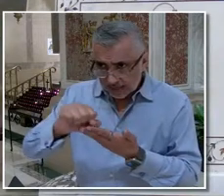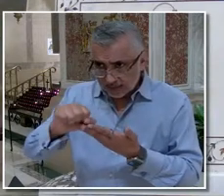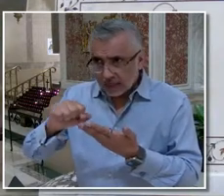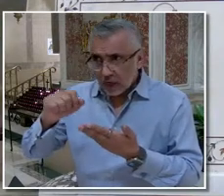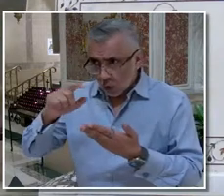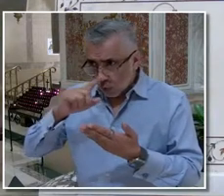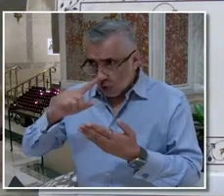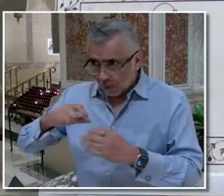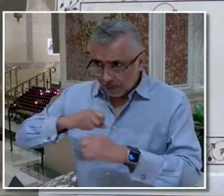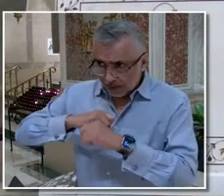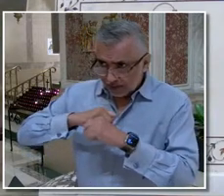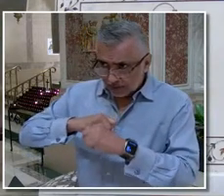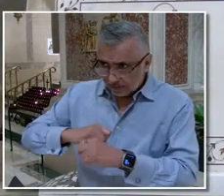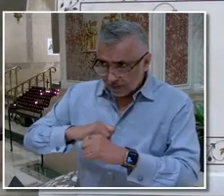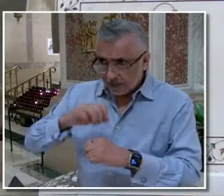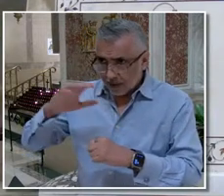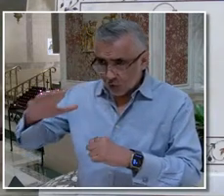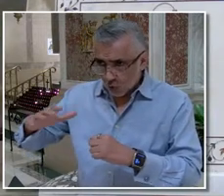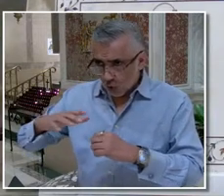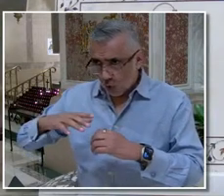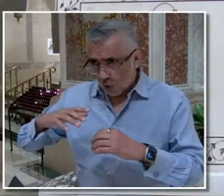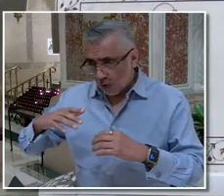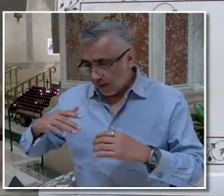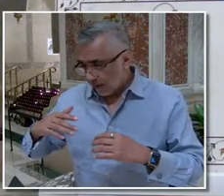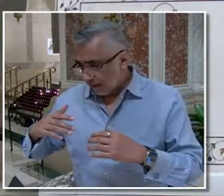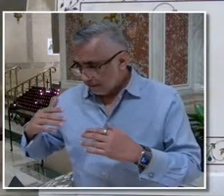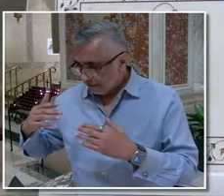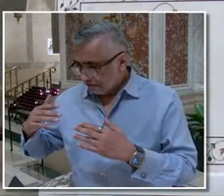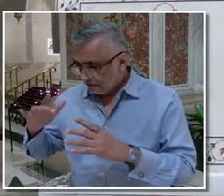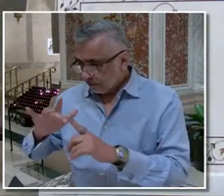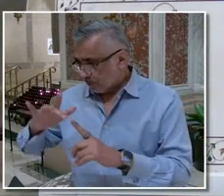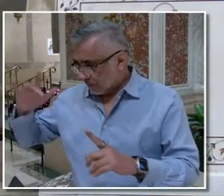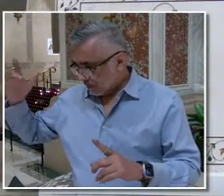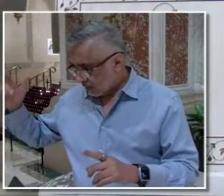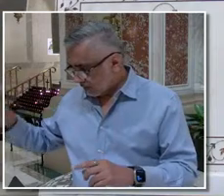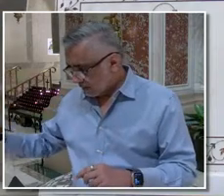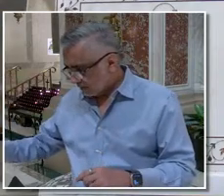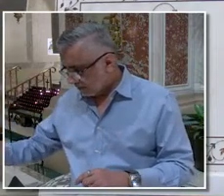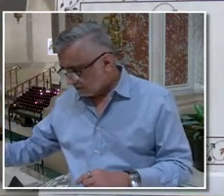be defended by your protecting help.